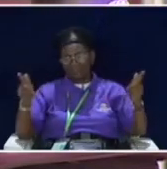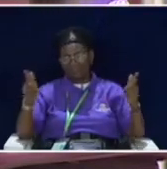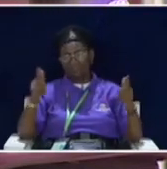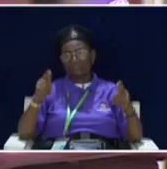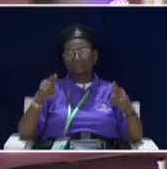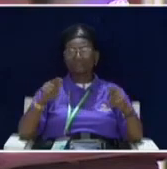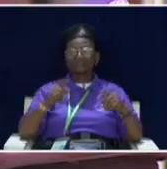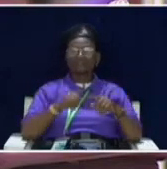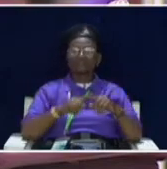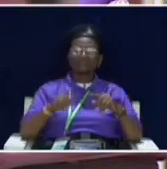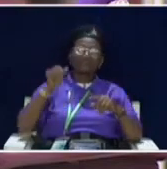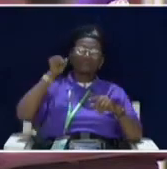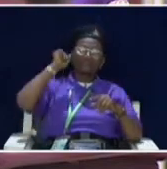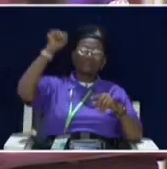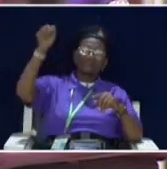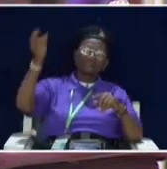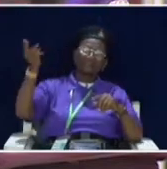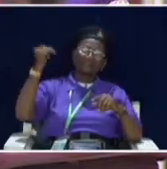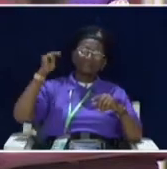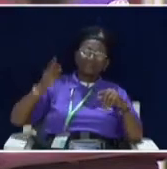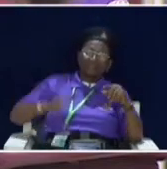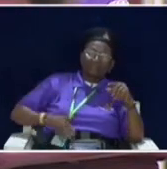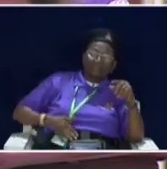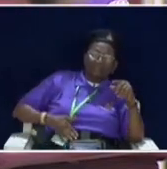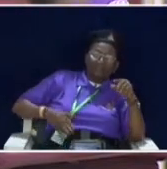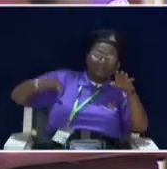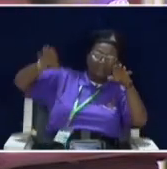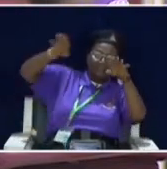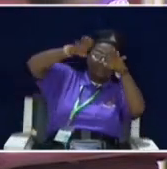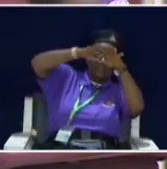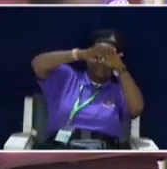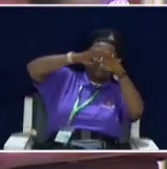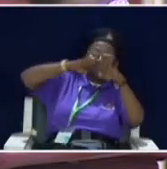But she was barren. In a